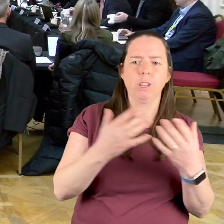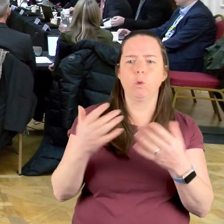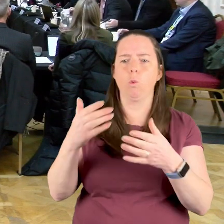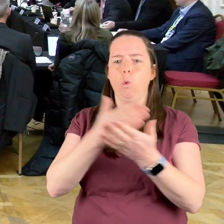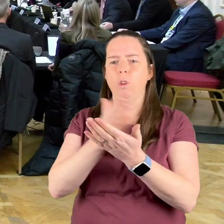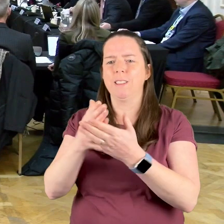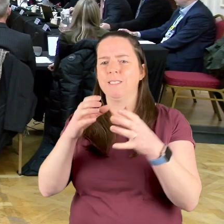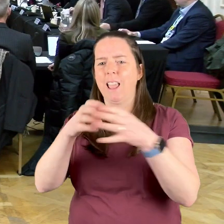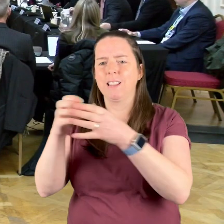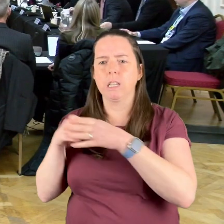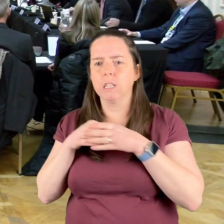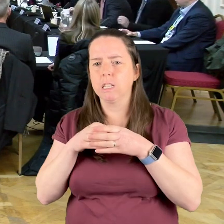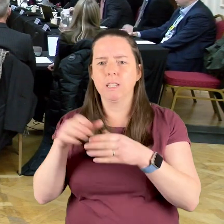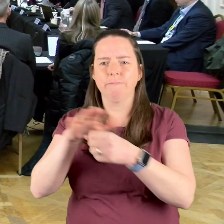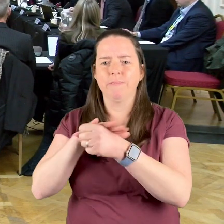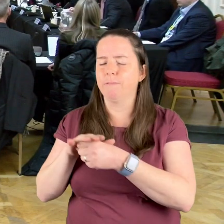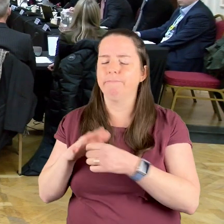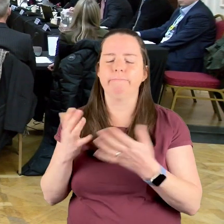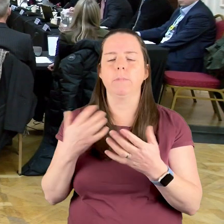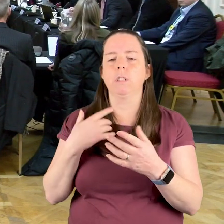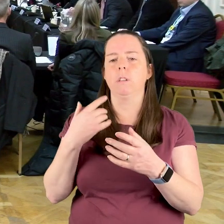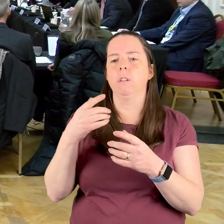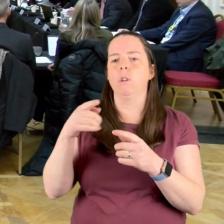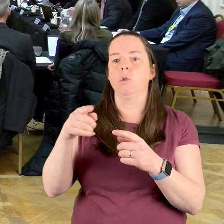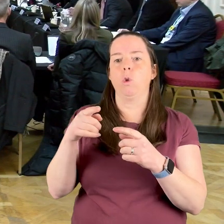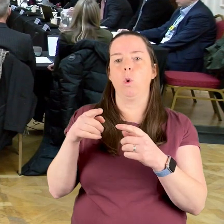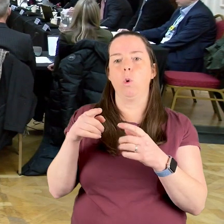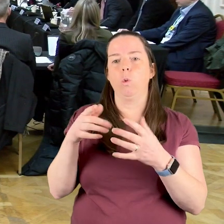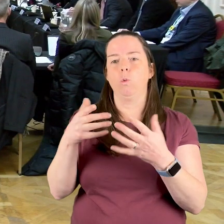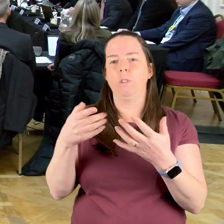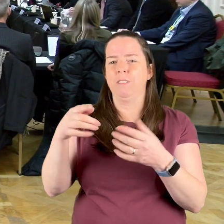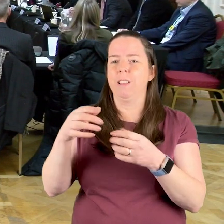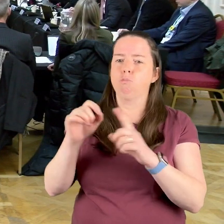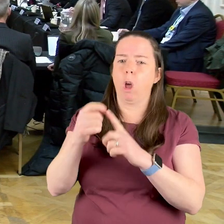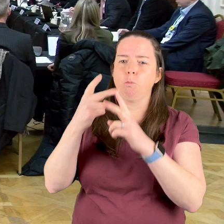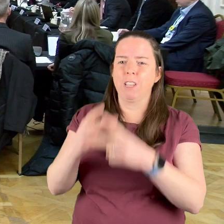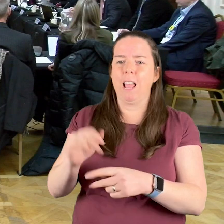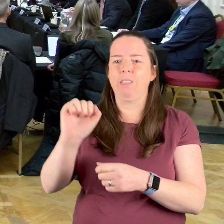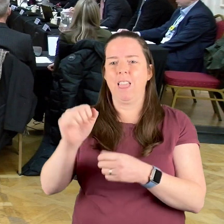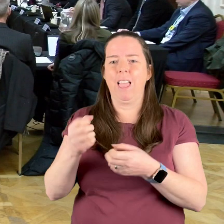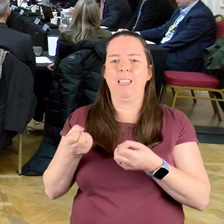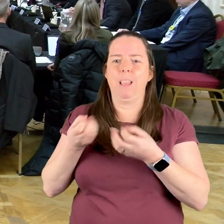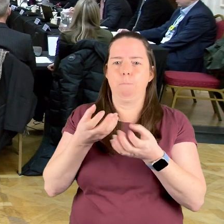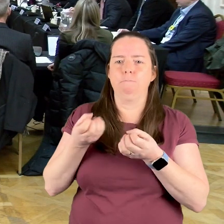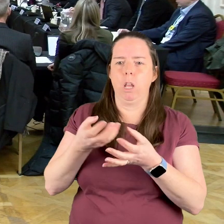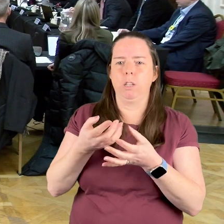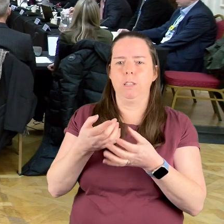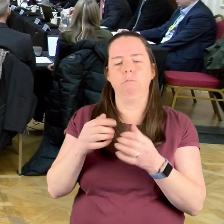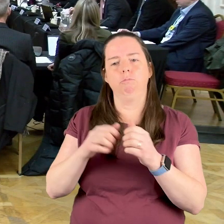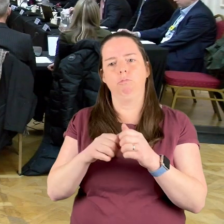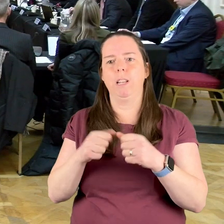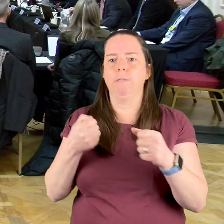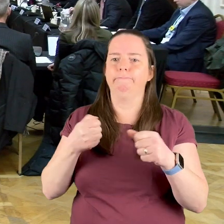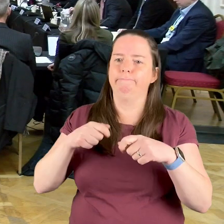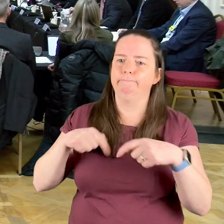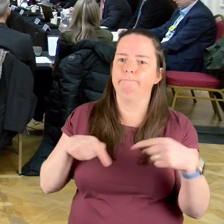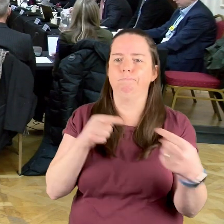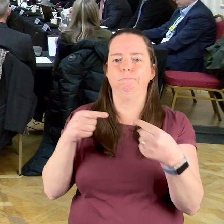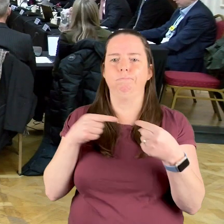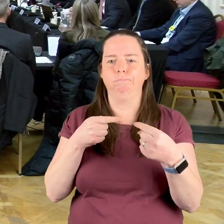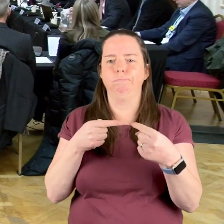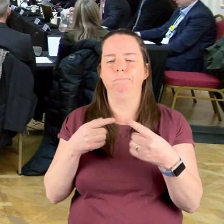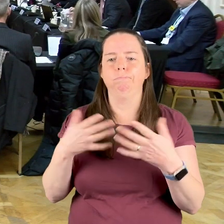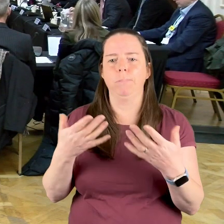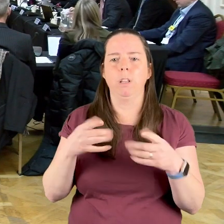So talk to primary care, their aspect, their input into this is as stretched and challenged as acute care. You look